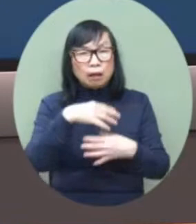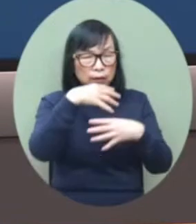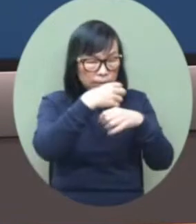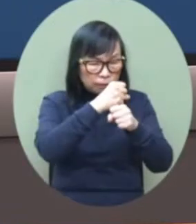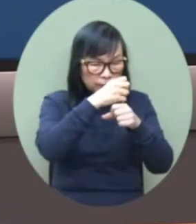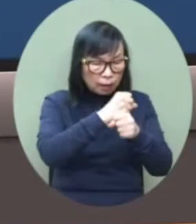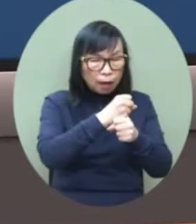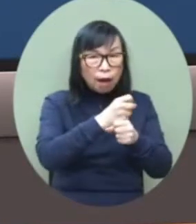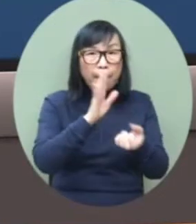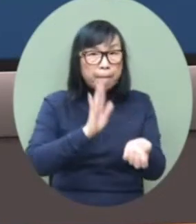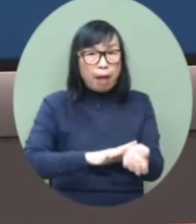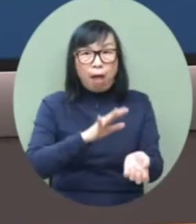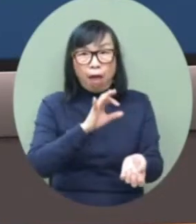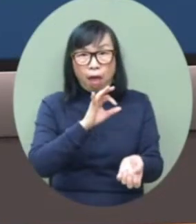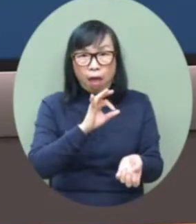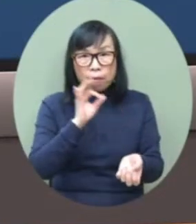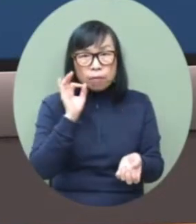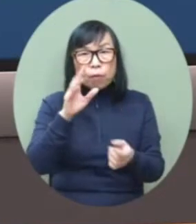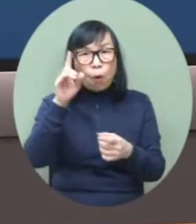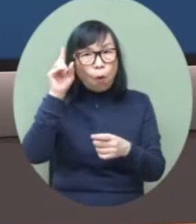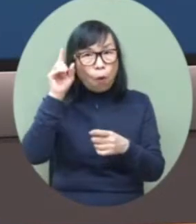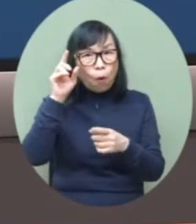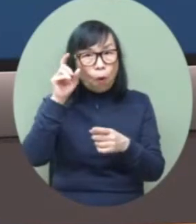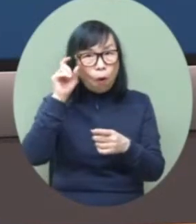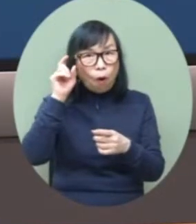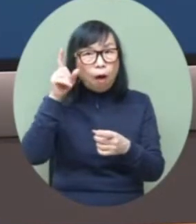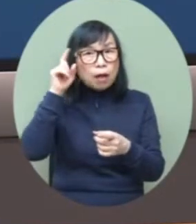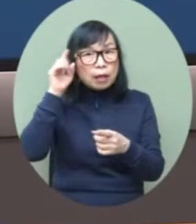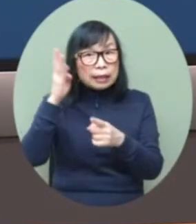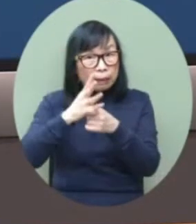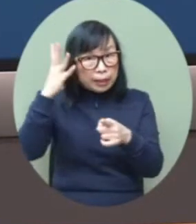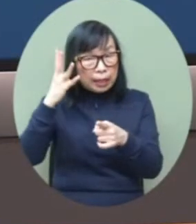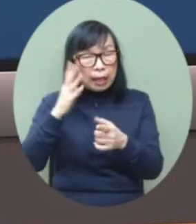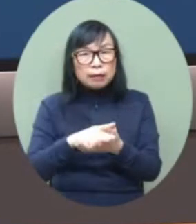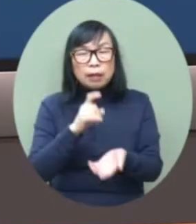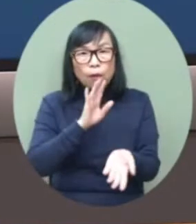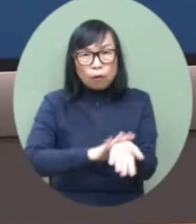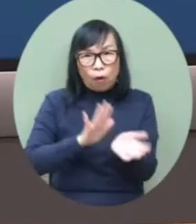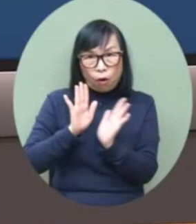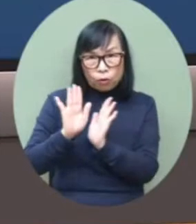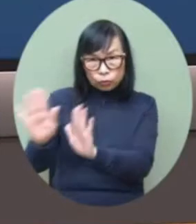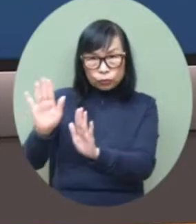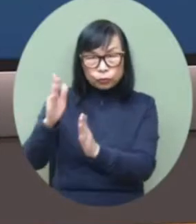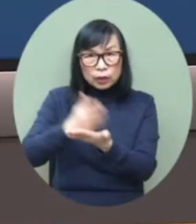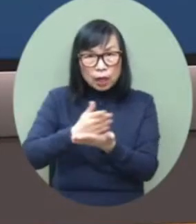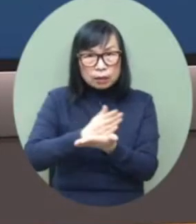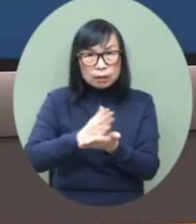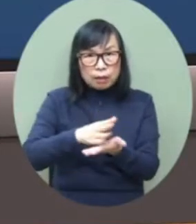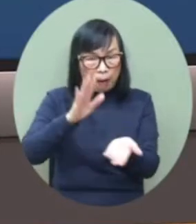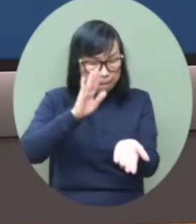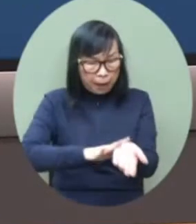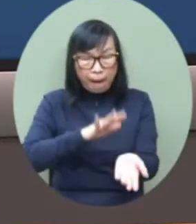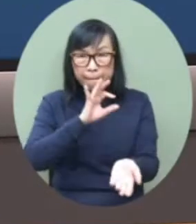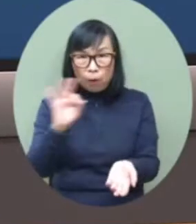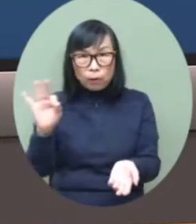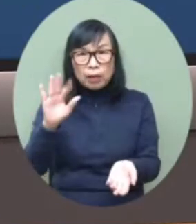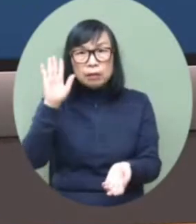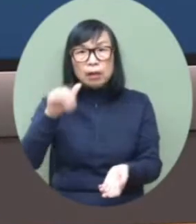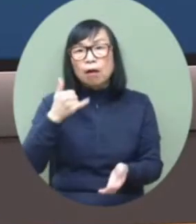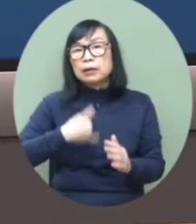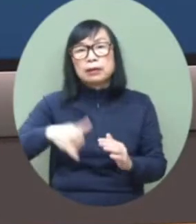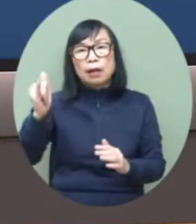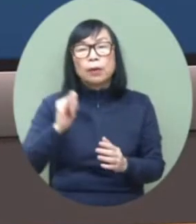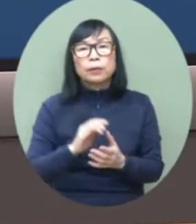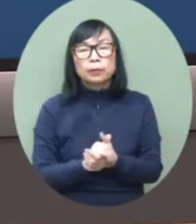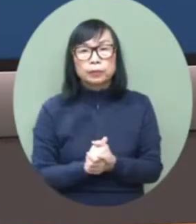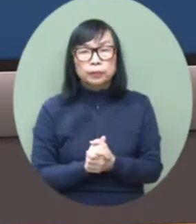need to stay longer under hospital care. So after 14 days after their confirmed positive test, if they receive a